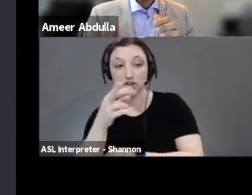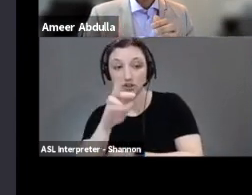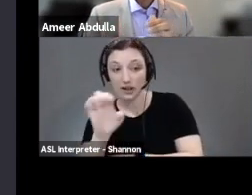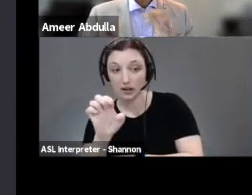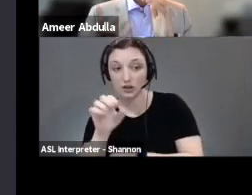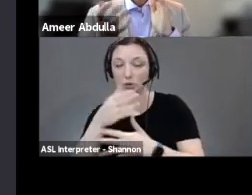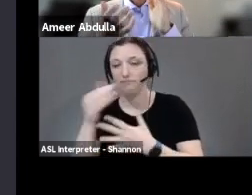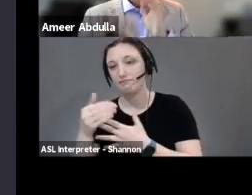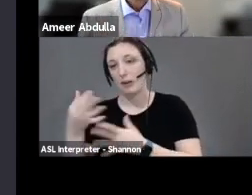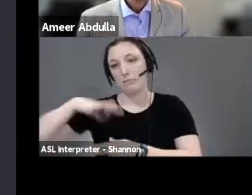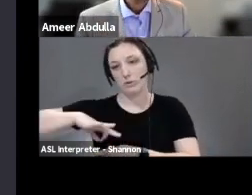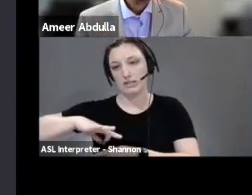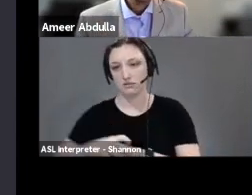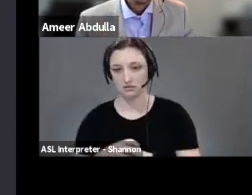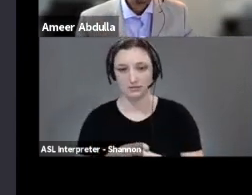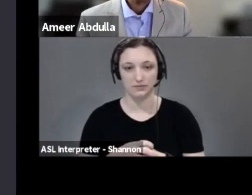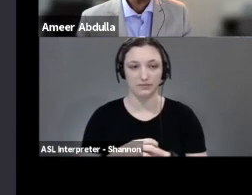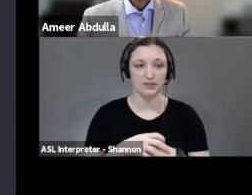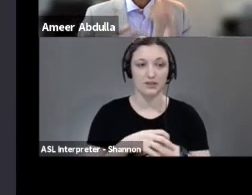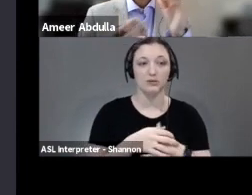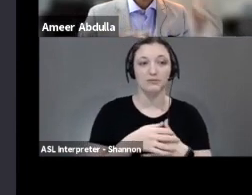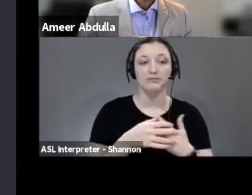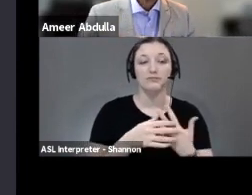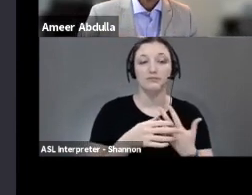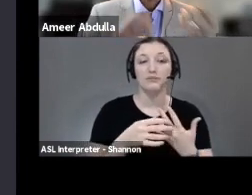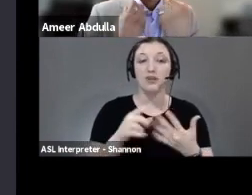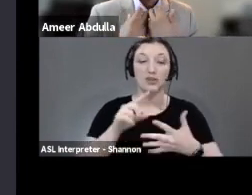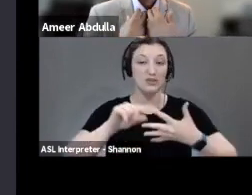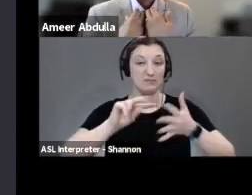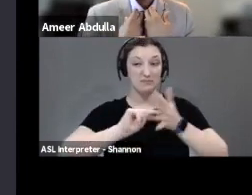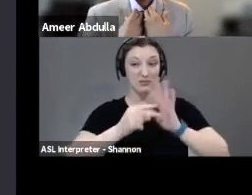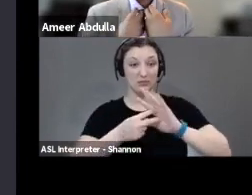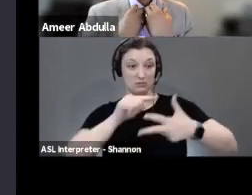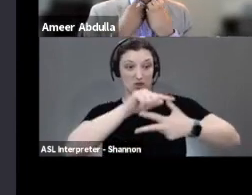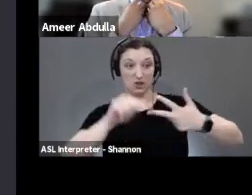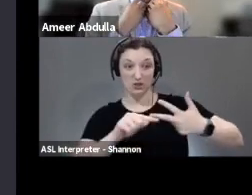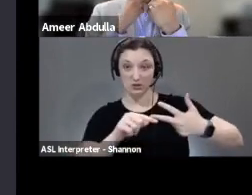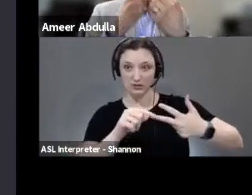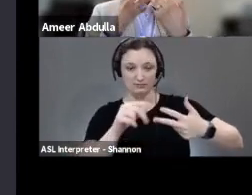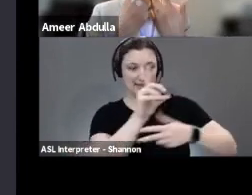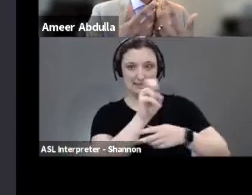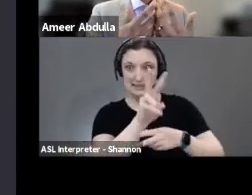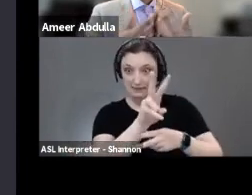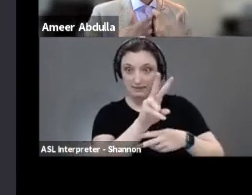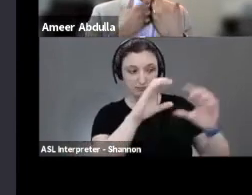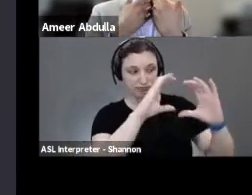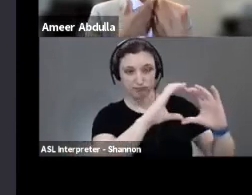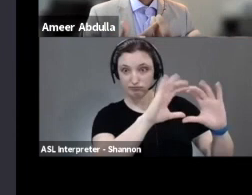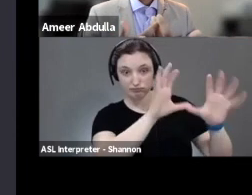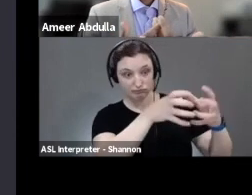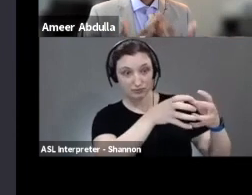different for each, because the purpose is the same. The purpose of these, the way I like to view them, is this values